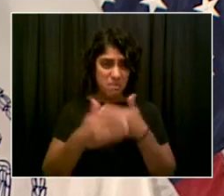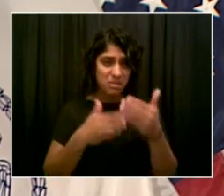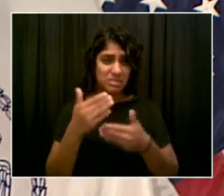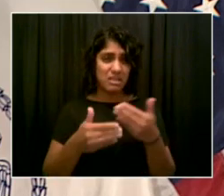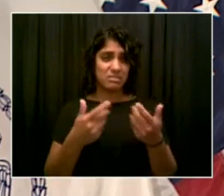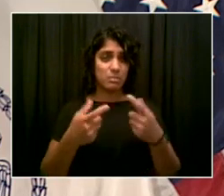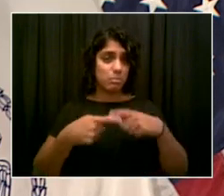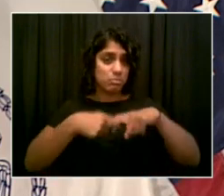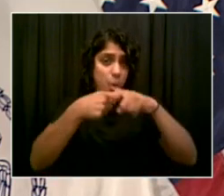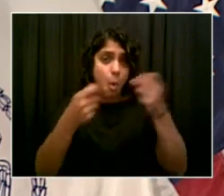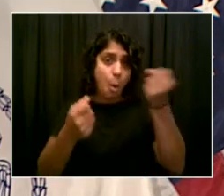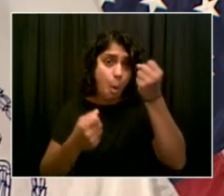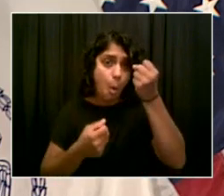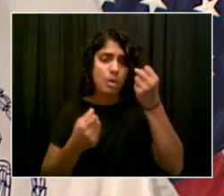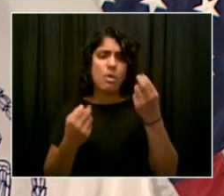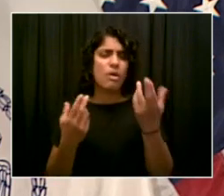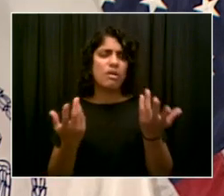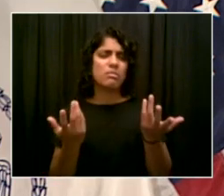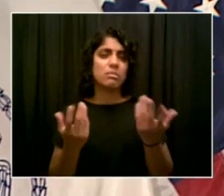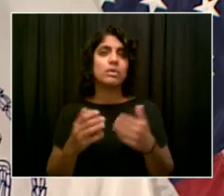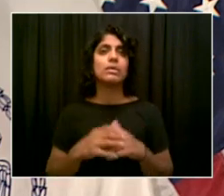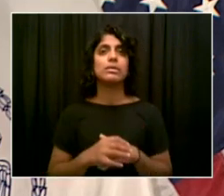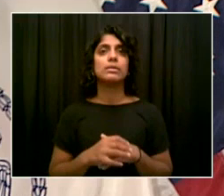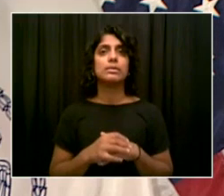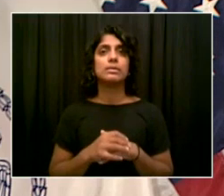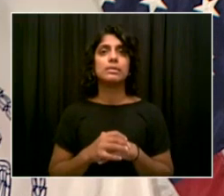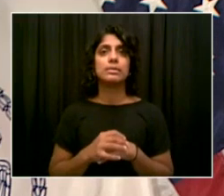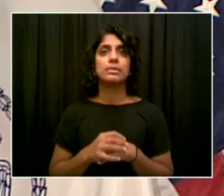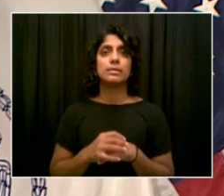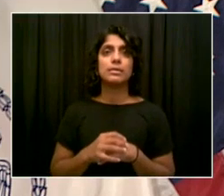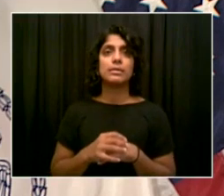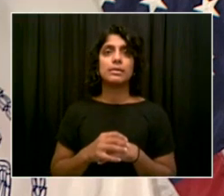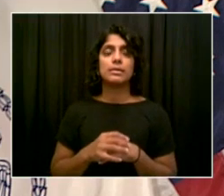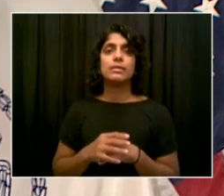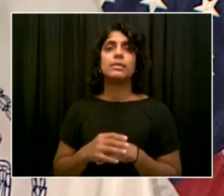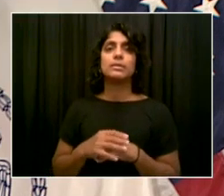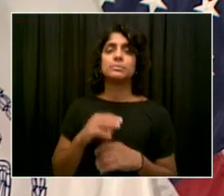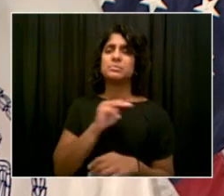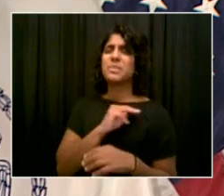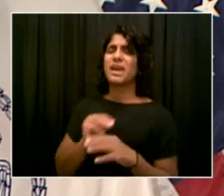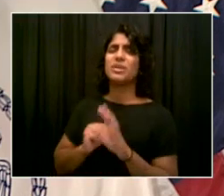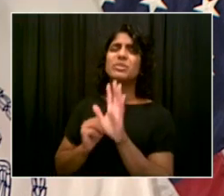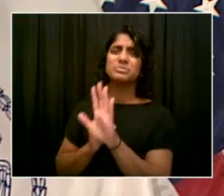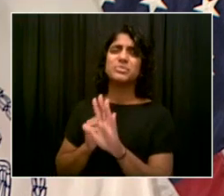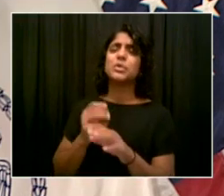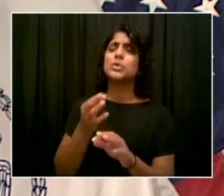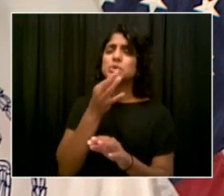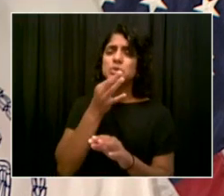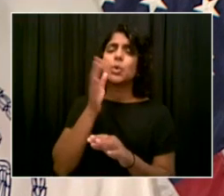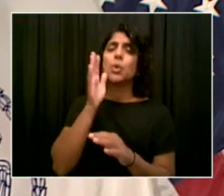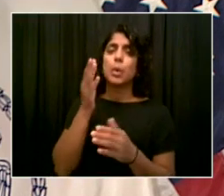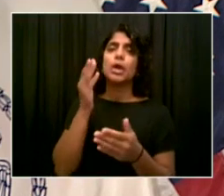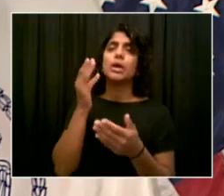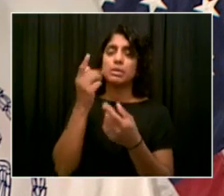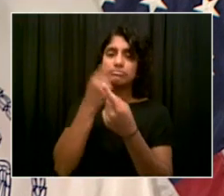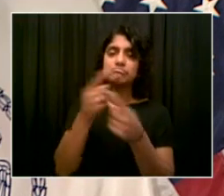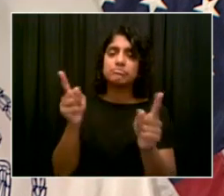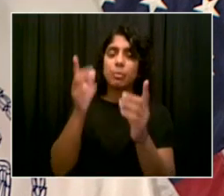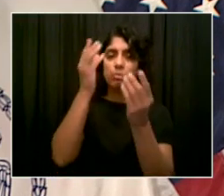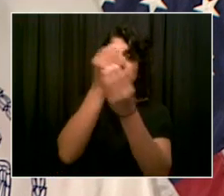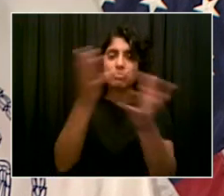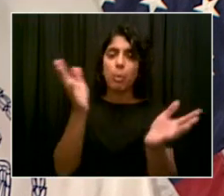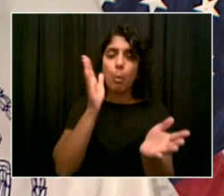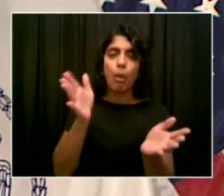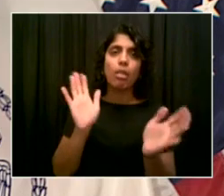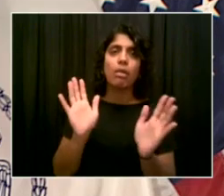We obviously the last couple of weeks were consumed with finishing the city budget, and that's where our energy was going. And we had some major